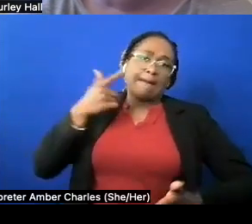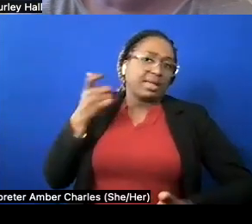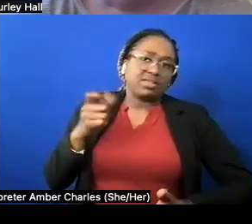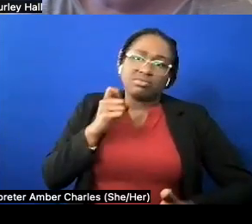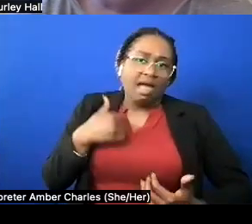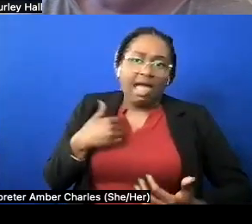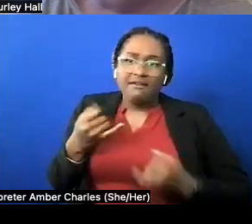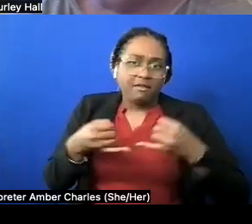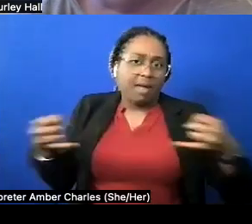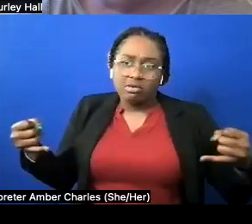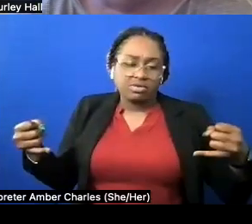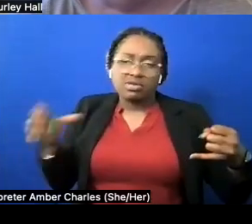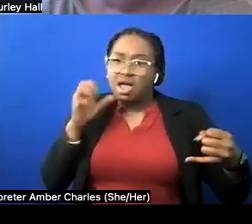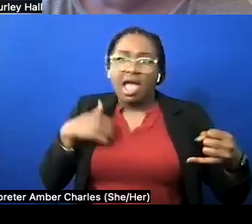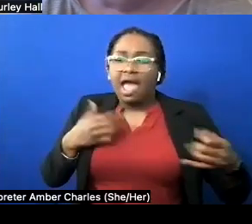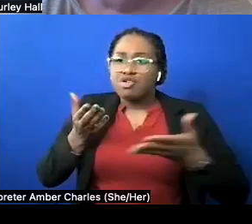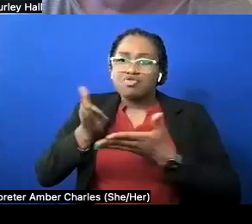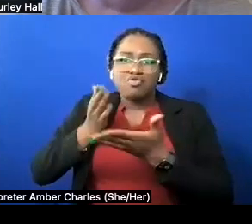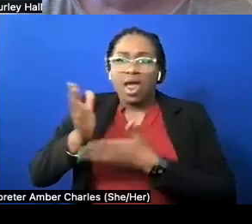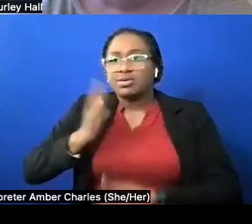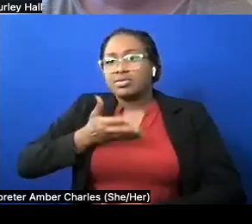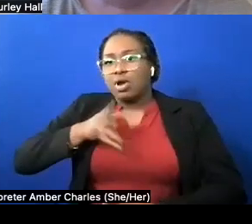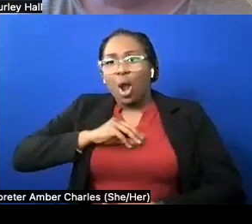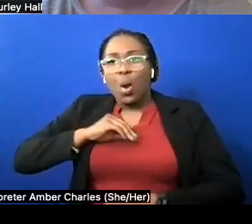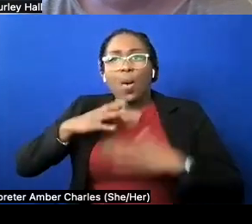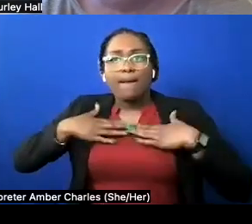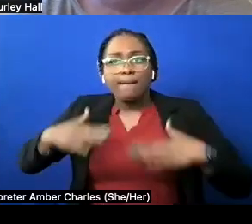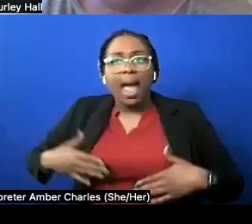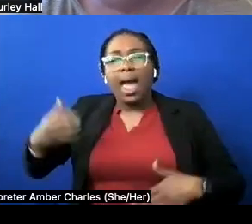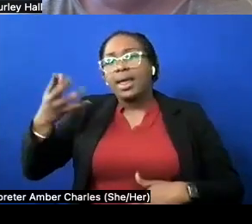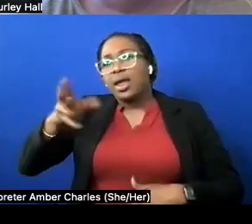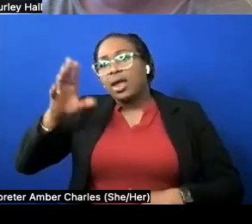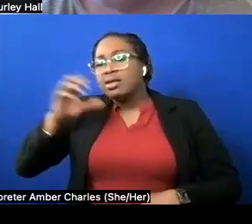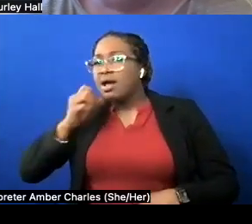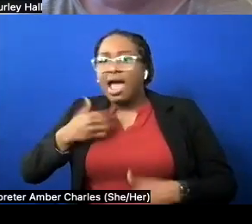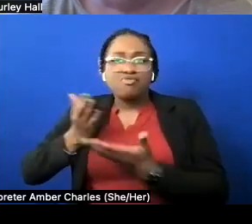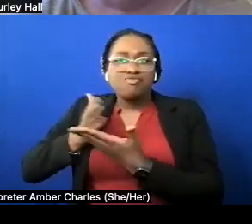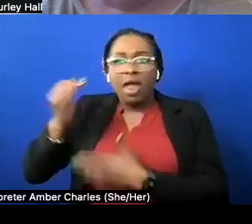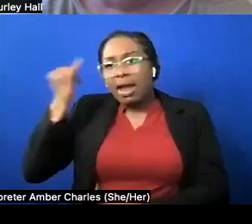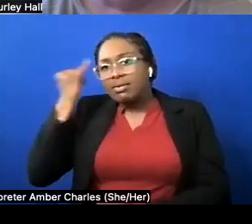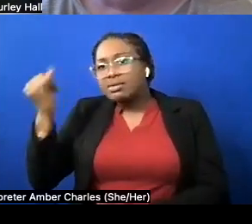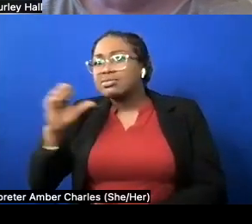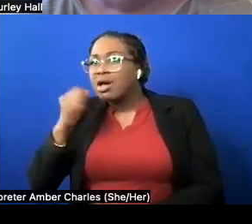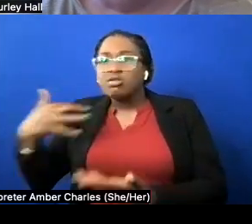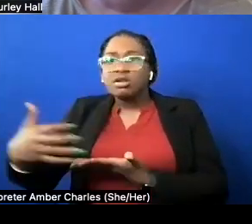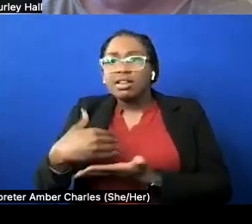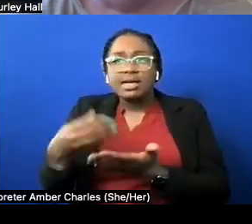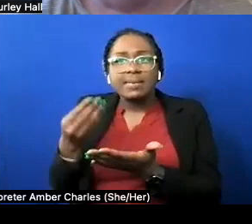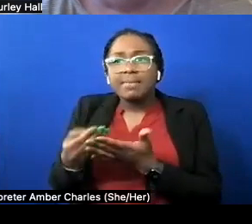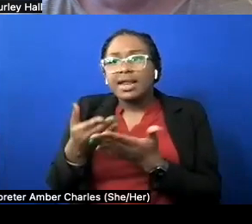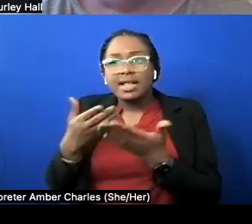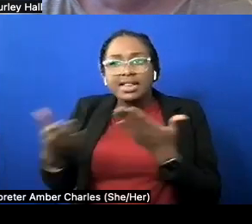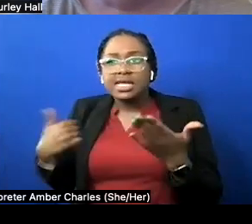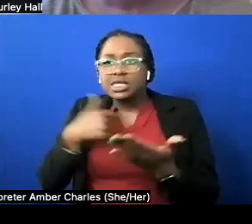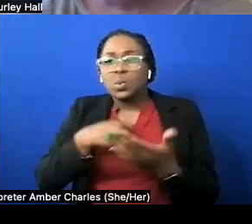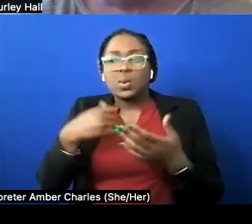had autonomy to our bodies. We haven't had autonomy to our ideas. We haven't been allowed to make the money off of the things that we create. We haven't been